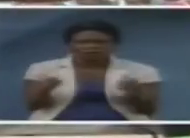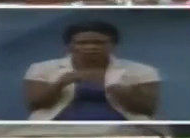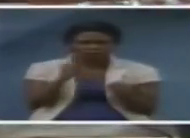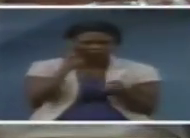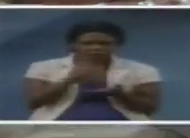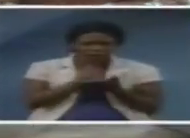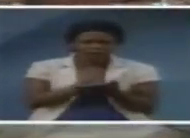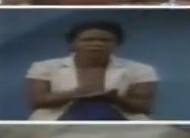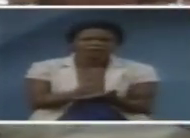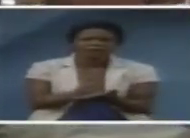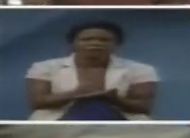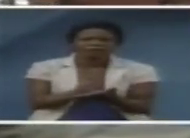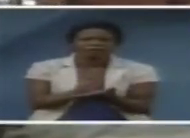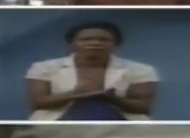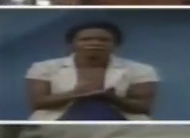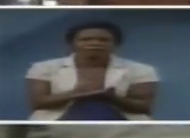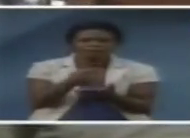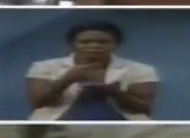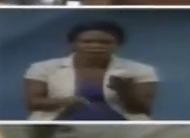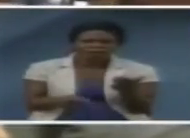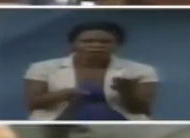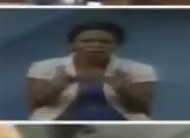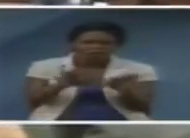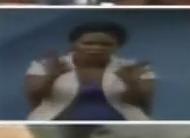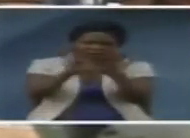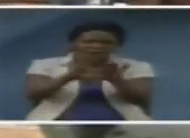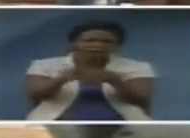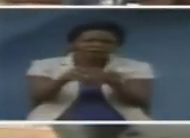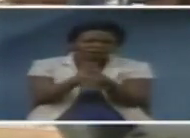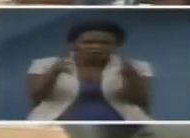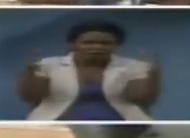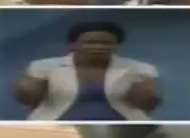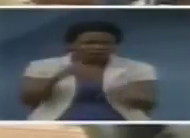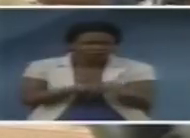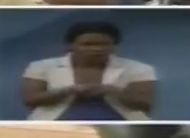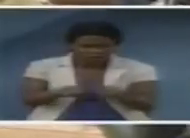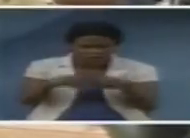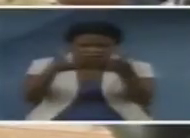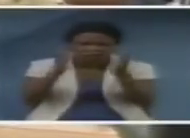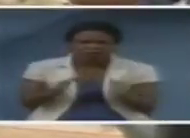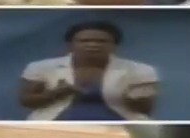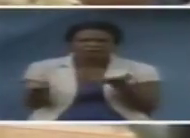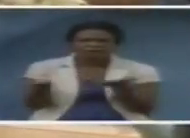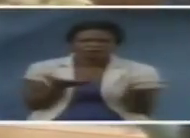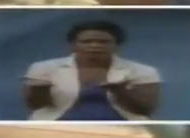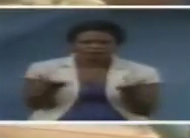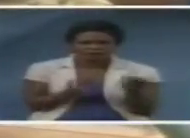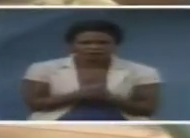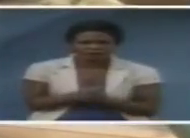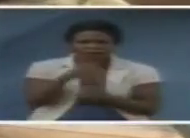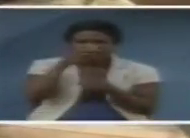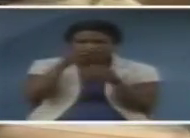structures. This will help remove bureaucracy and enhance timely delivery of services.